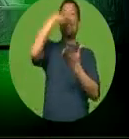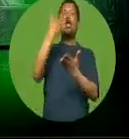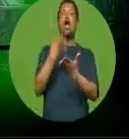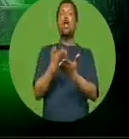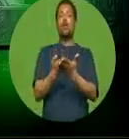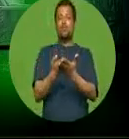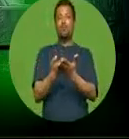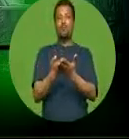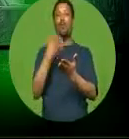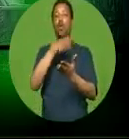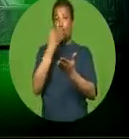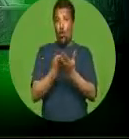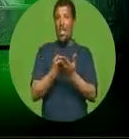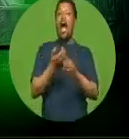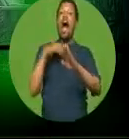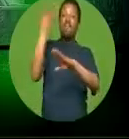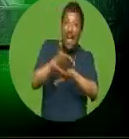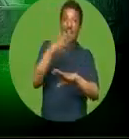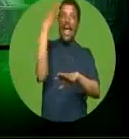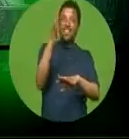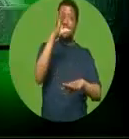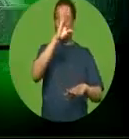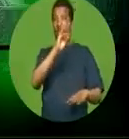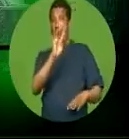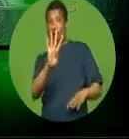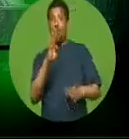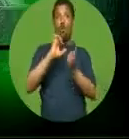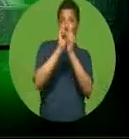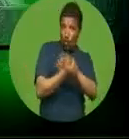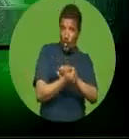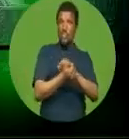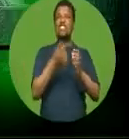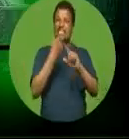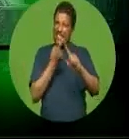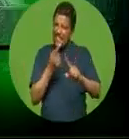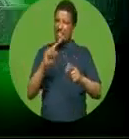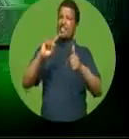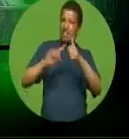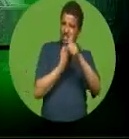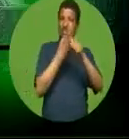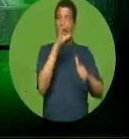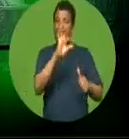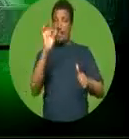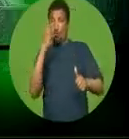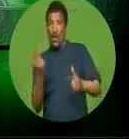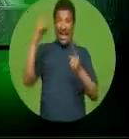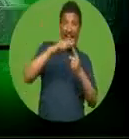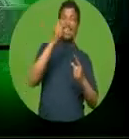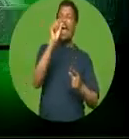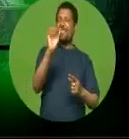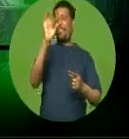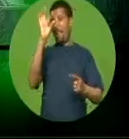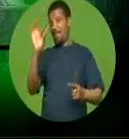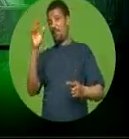economy after the 1974 revolution. Since 1991 and 92, the current